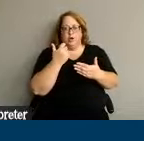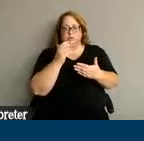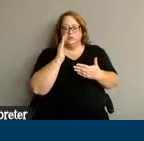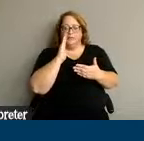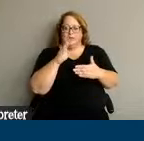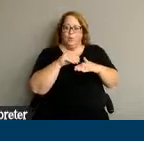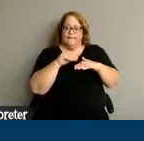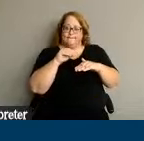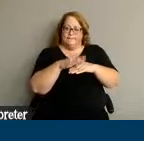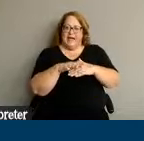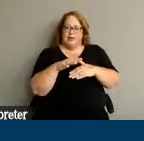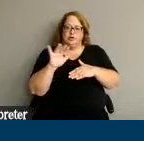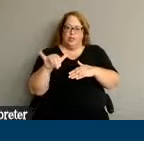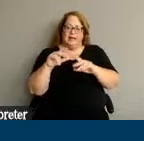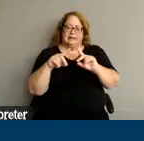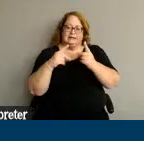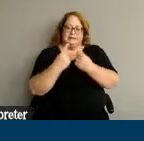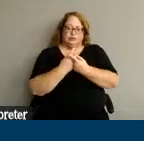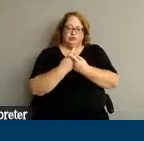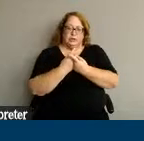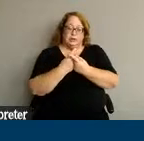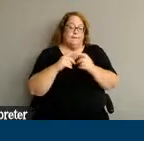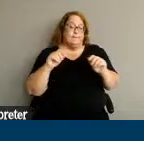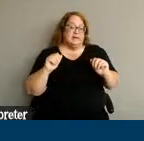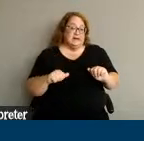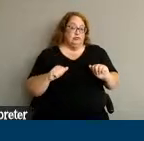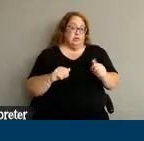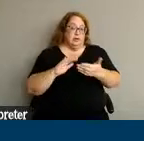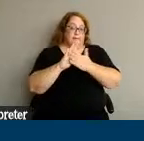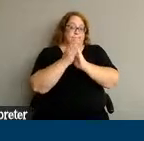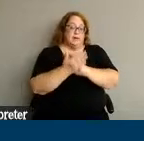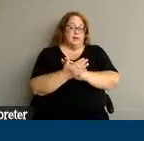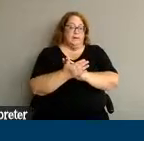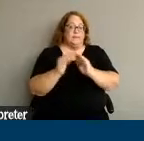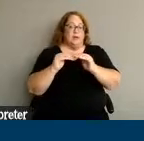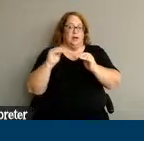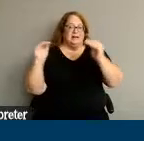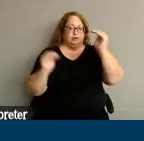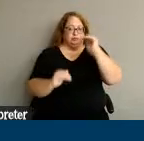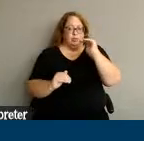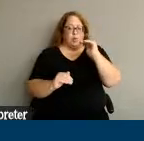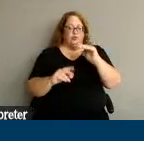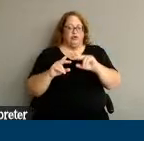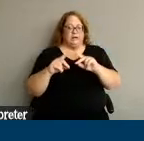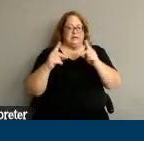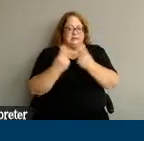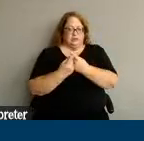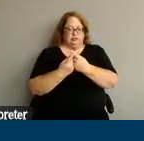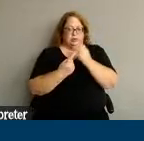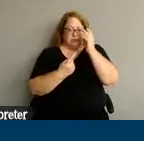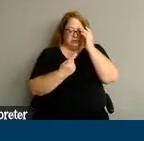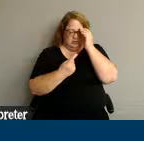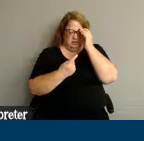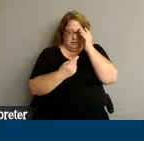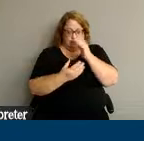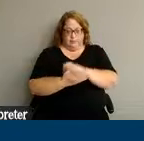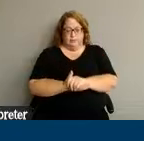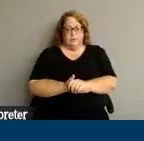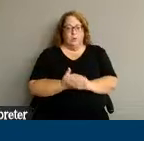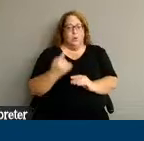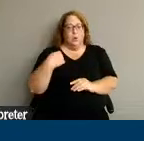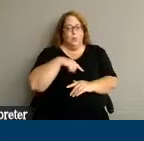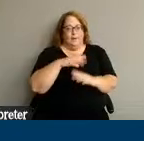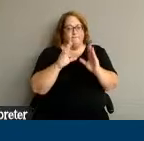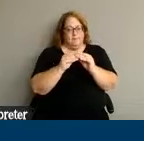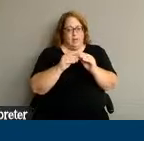be impacts on that district potentially becoming a disproportionate district. And so we've met with